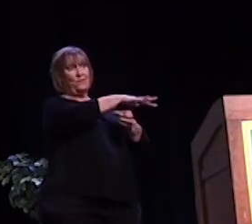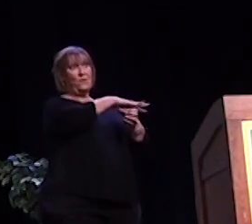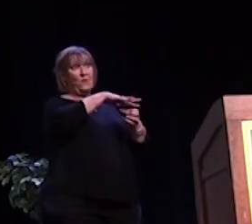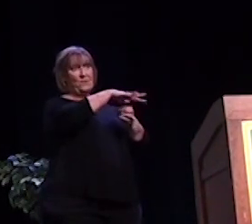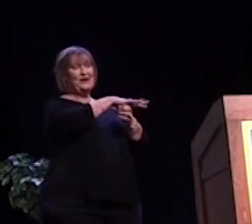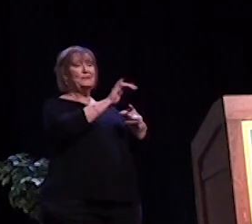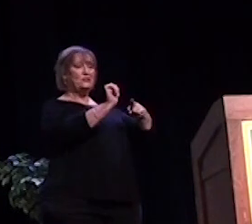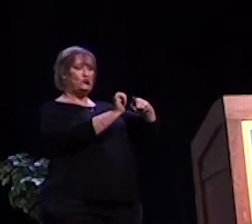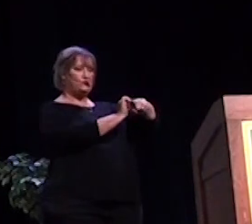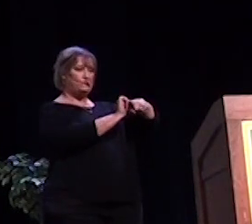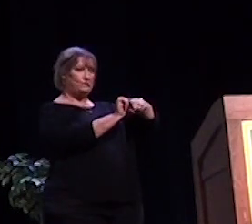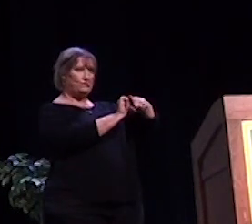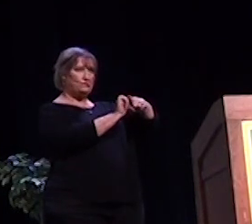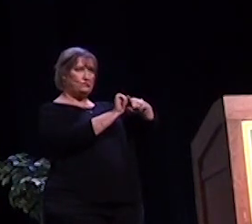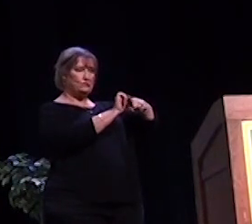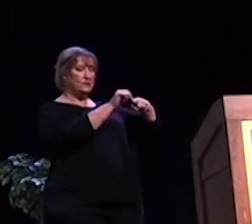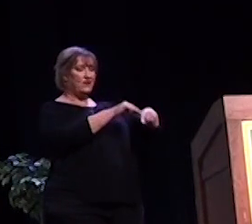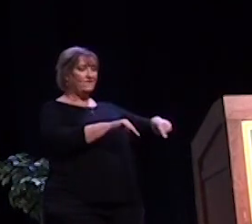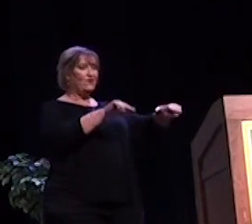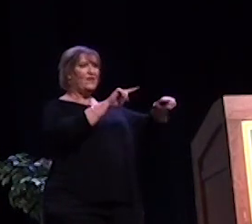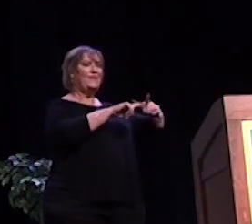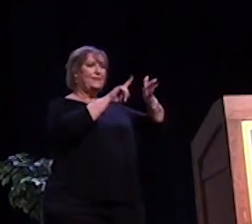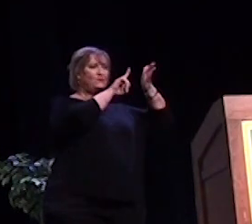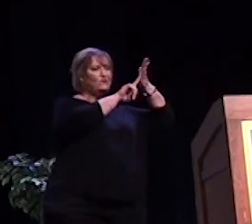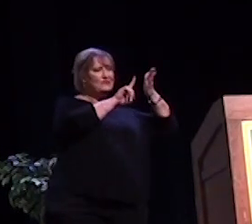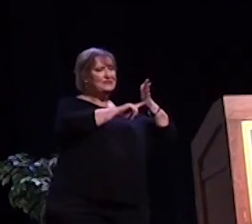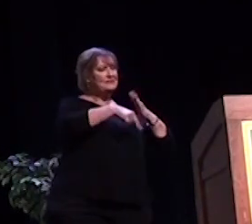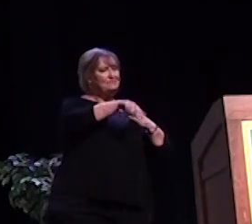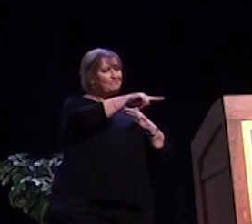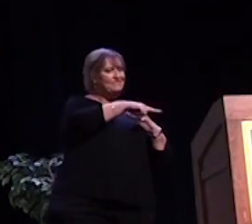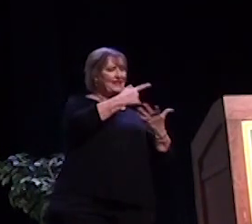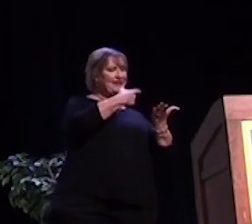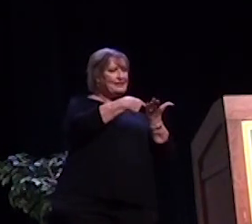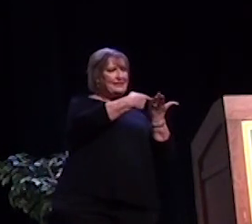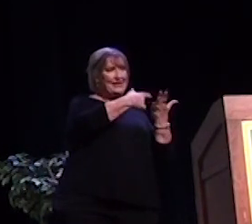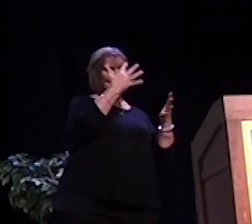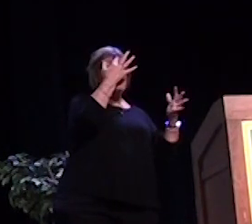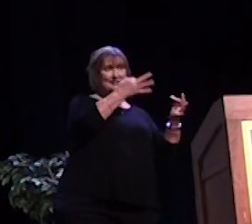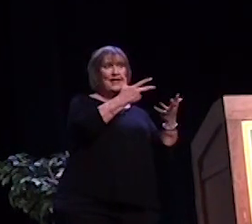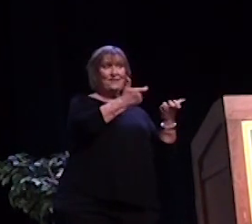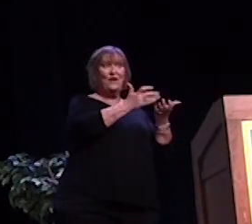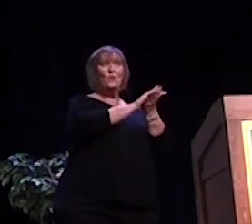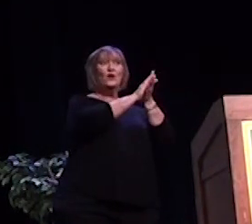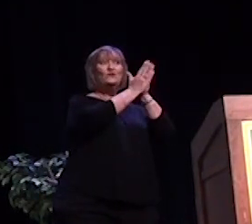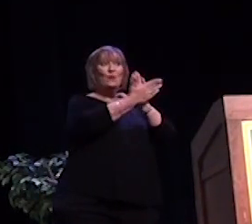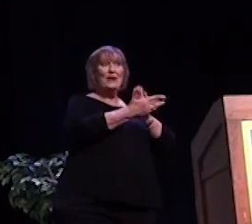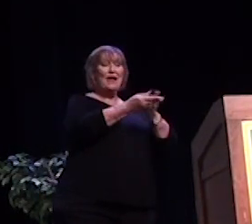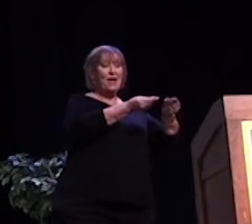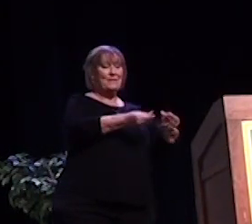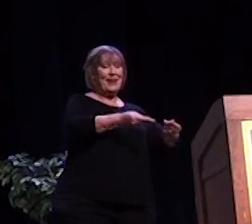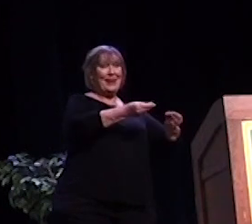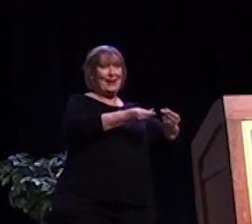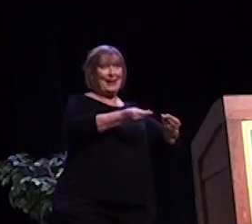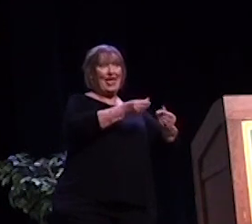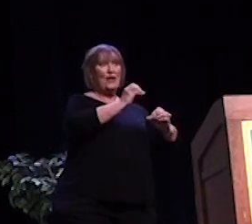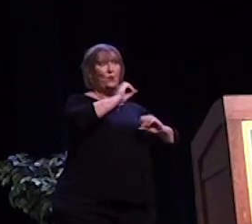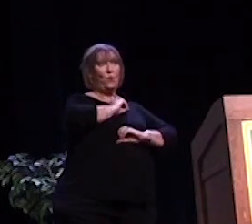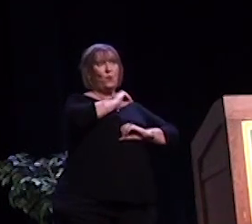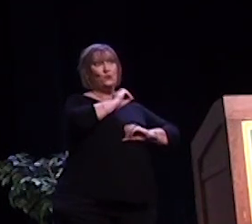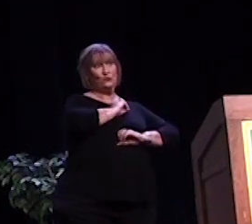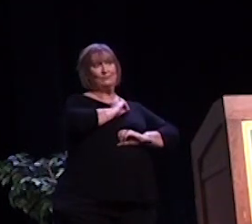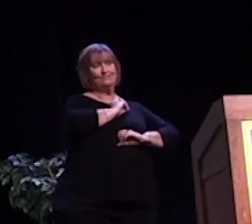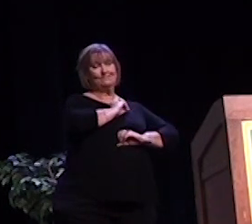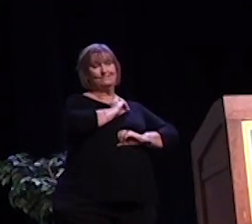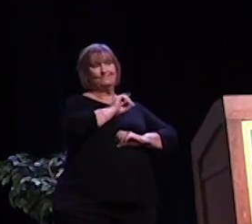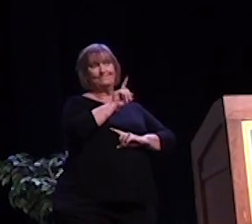and training as they kind of explore their own future of becoming the landowner beneath where their homes live.